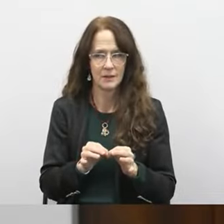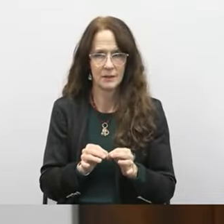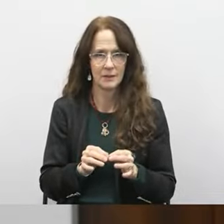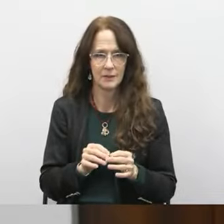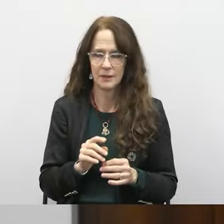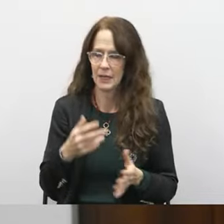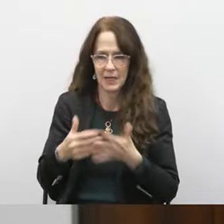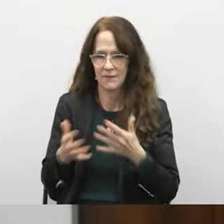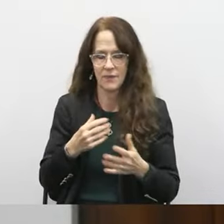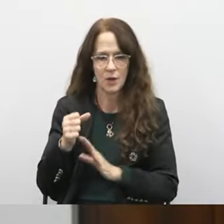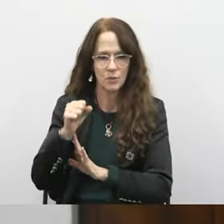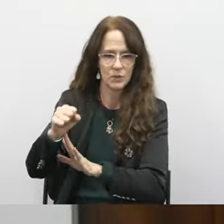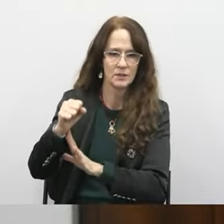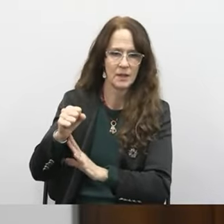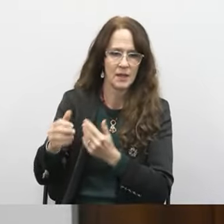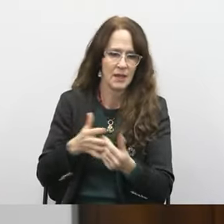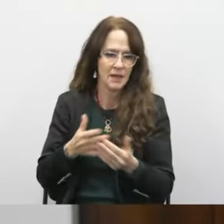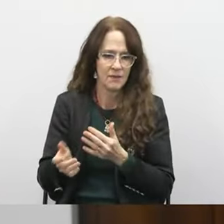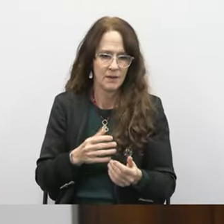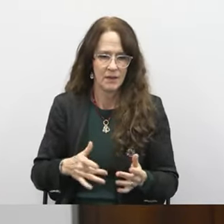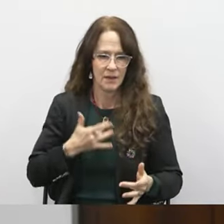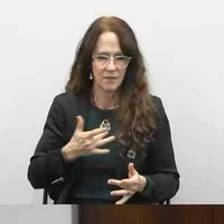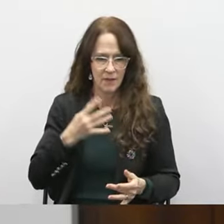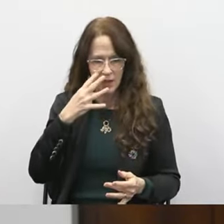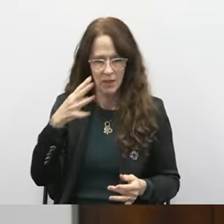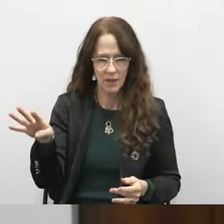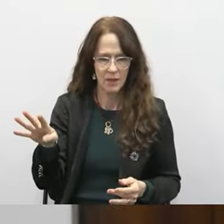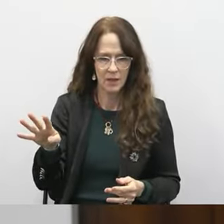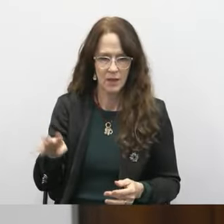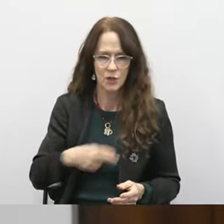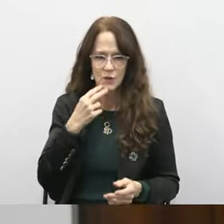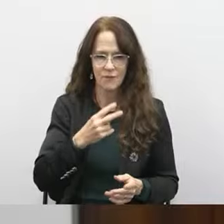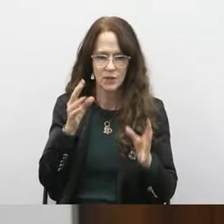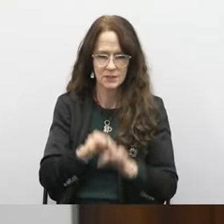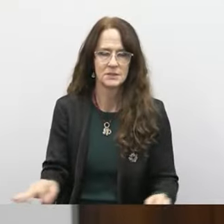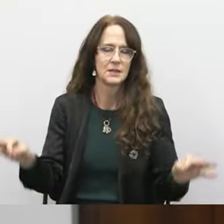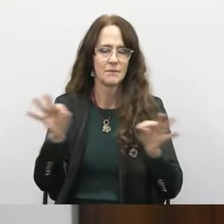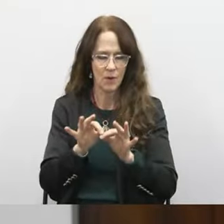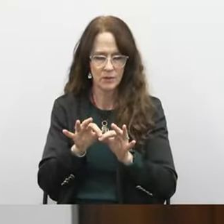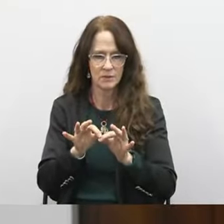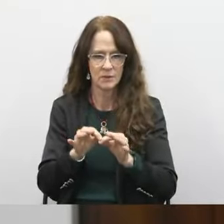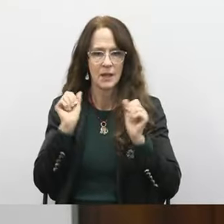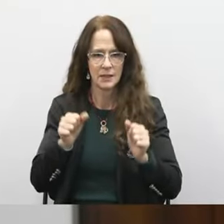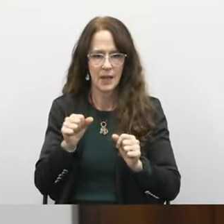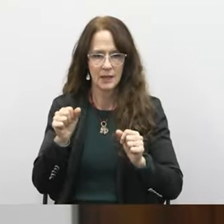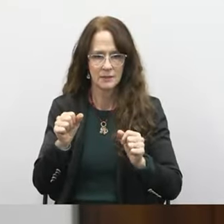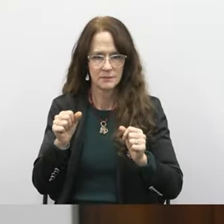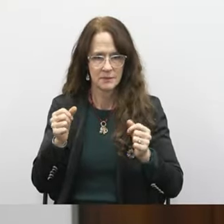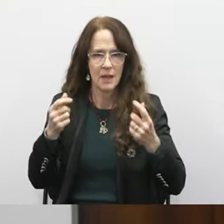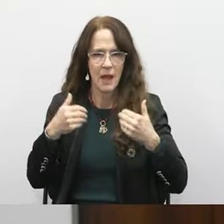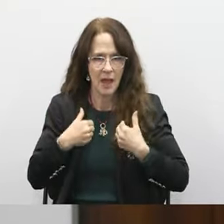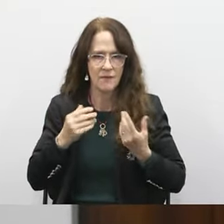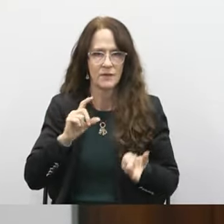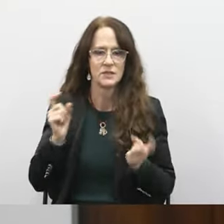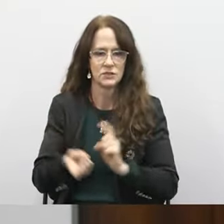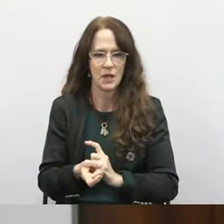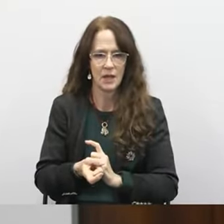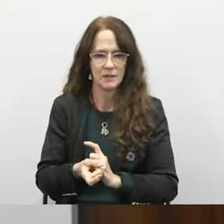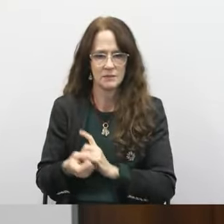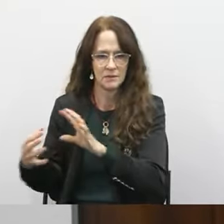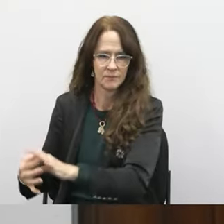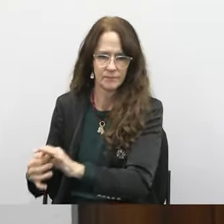And despite resistance, despite feeling ignored, your voice does matter and it can affect change. Then building off